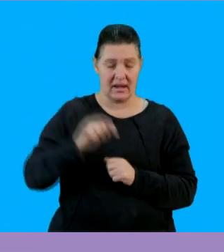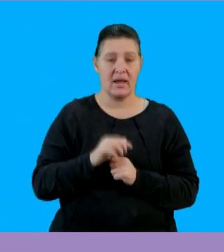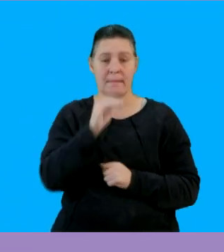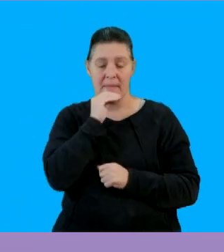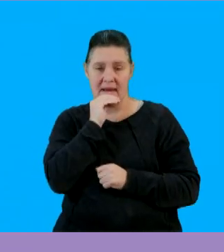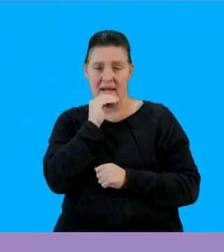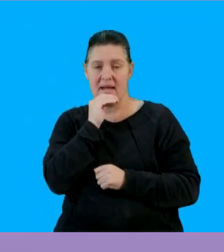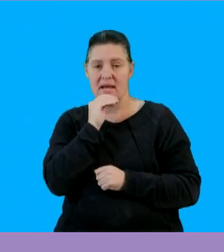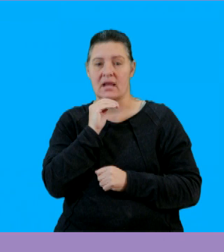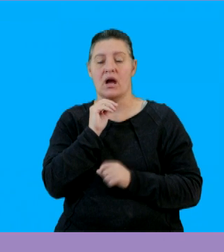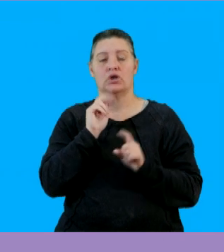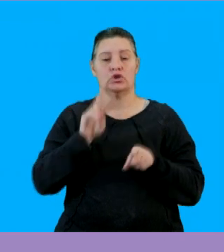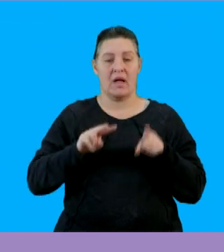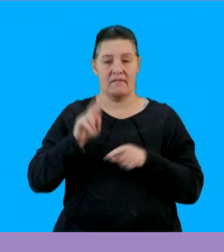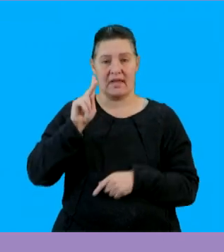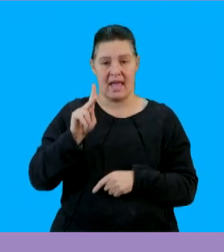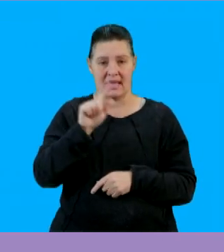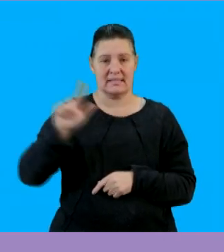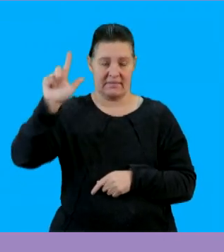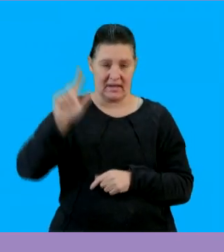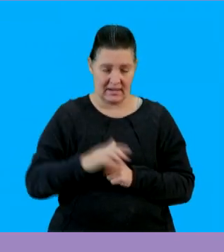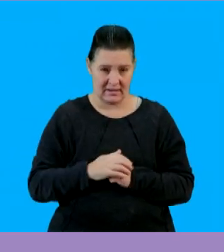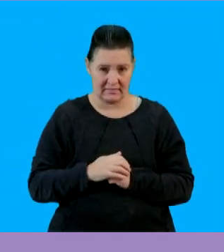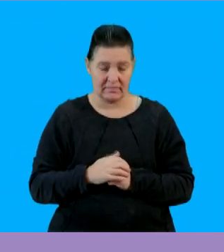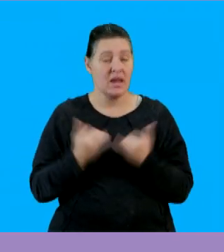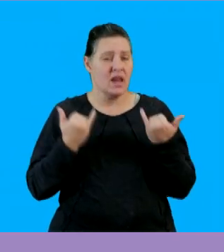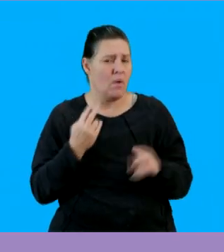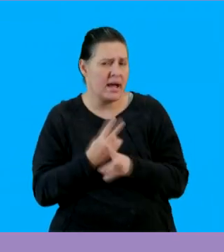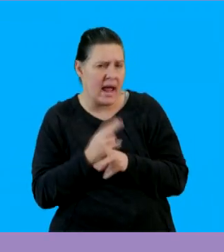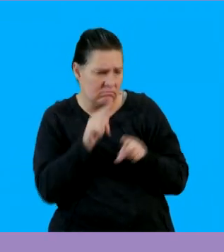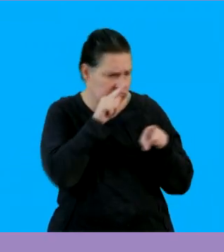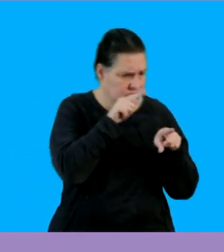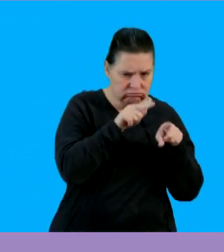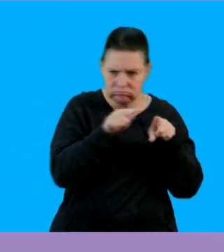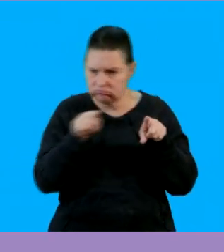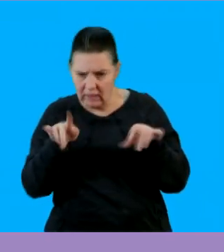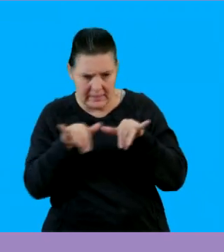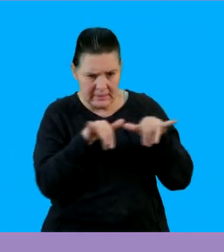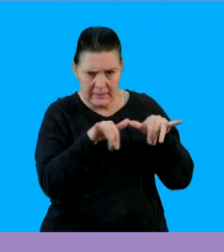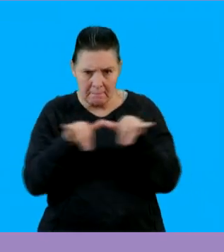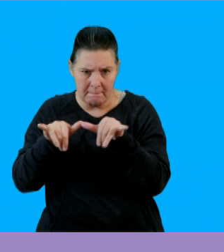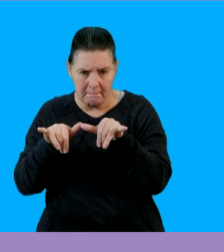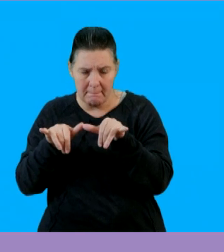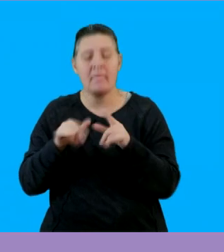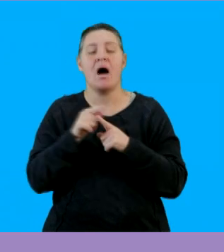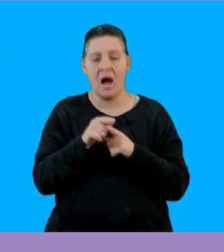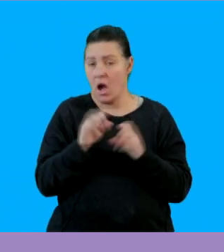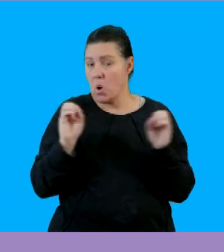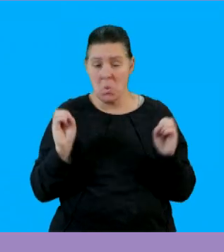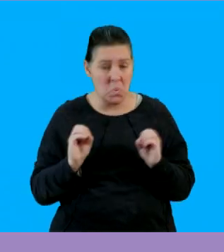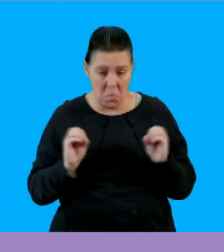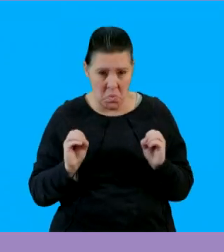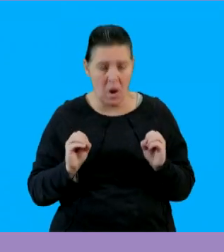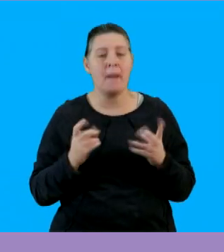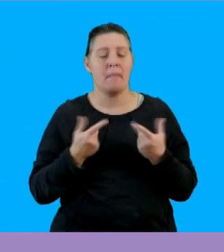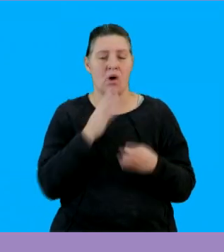exponent 7. That is going to be 12k exponent 7. Again, we look if there are any like